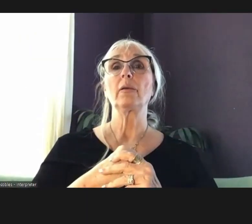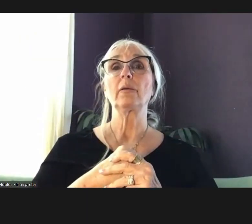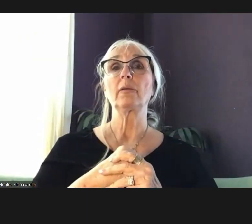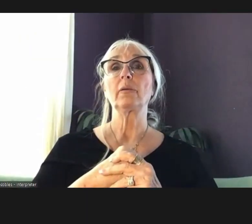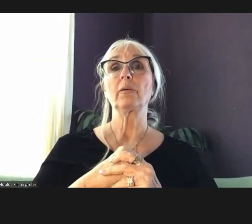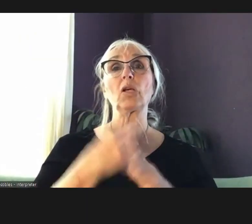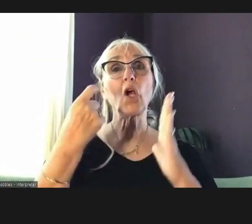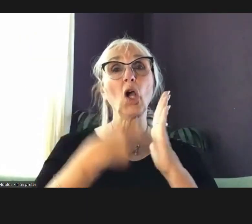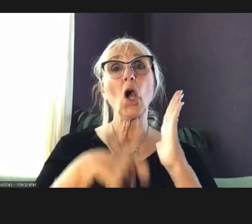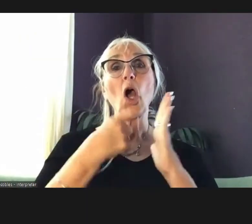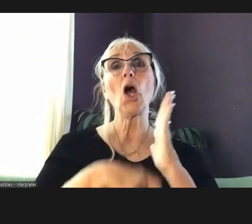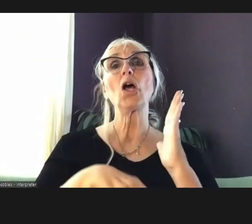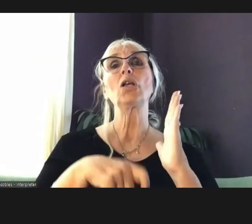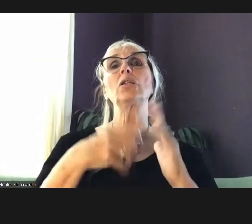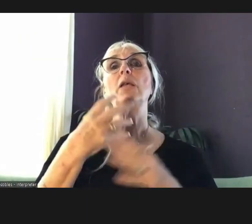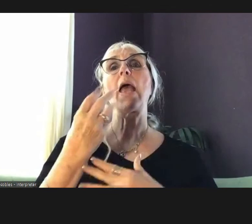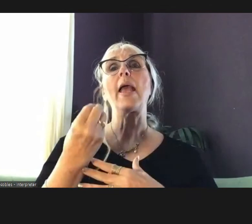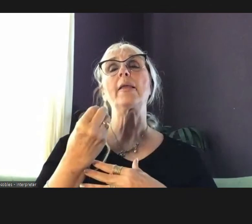cost, and